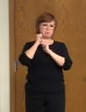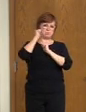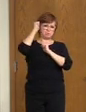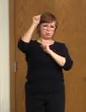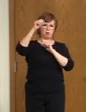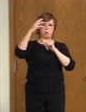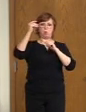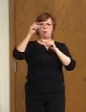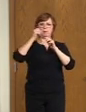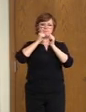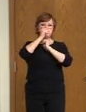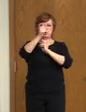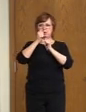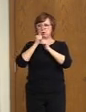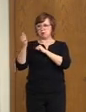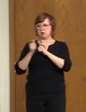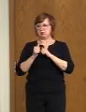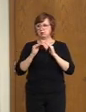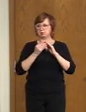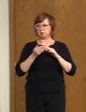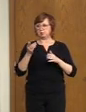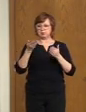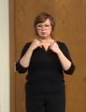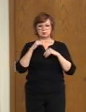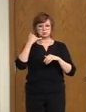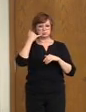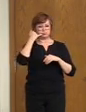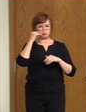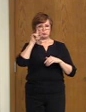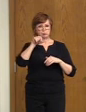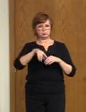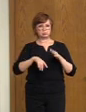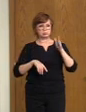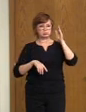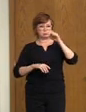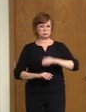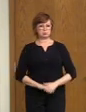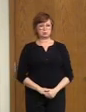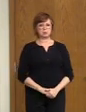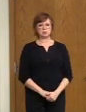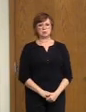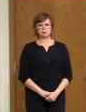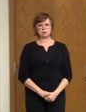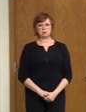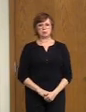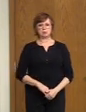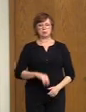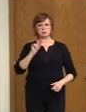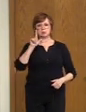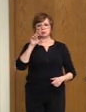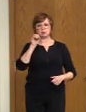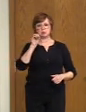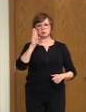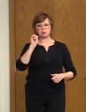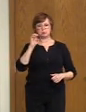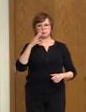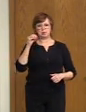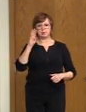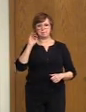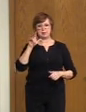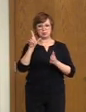Thanks. We'll take our next question on the phone line. We have Laura Stone with the Globe and Mail.